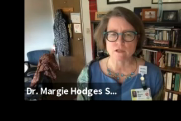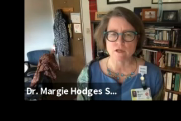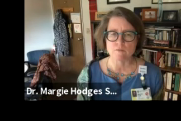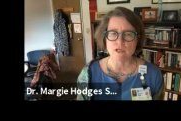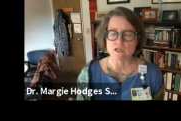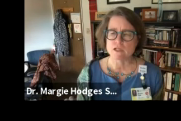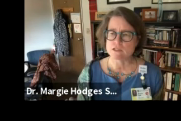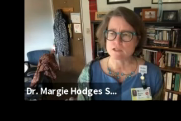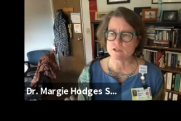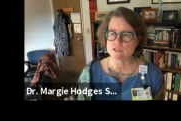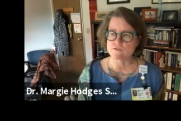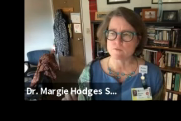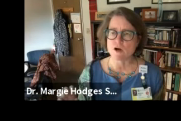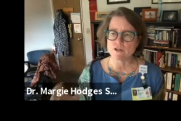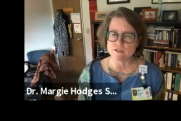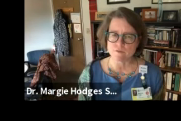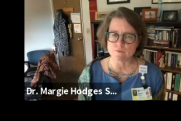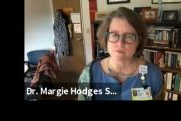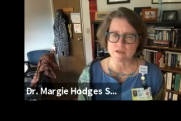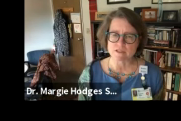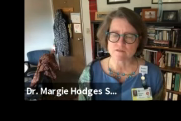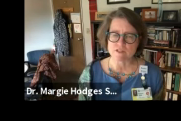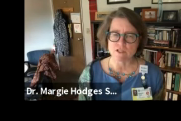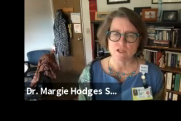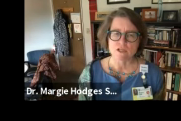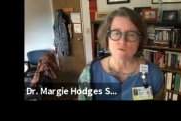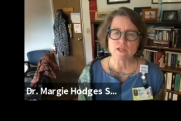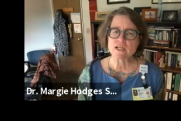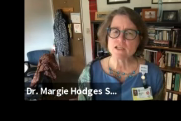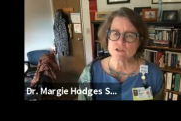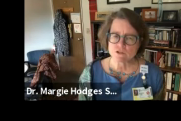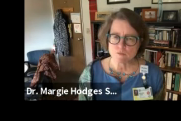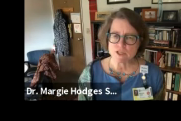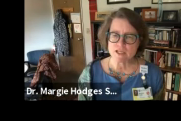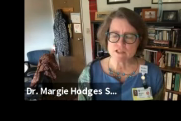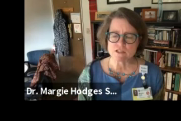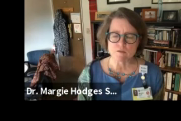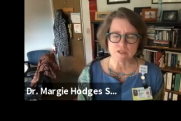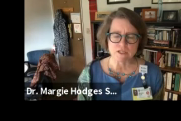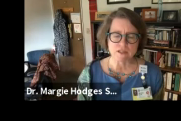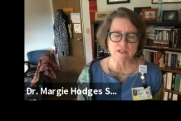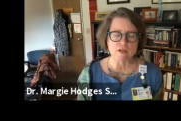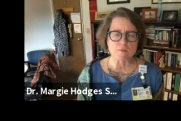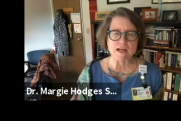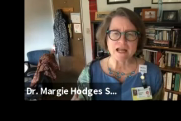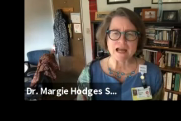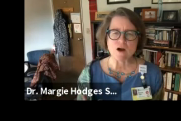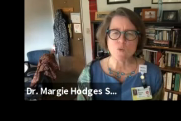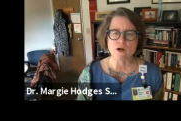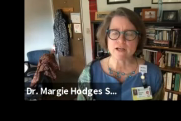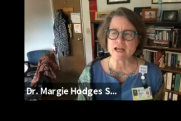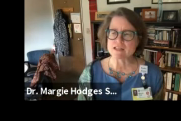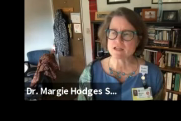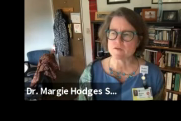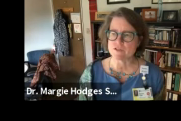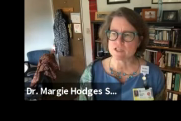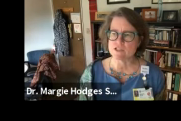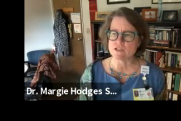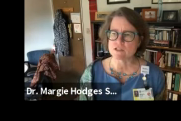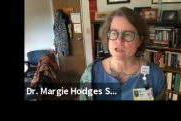we considered this from all different perspectives. We had internal communications committee, and thinking about how one